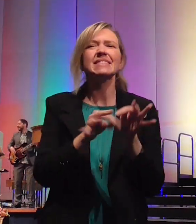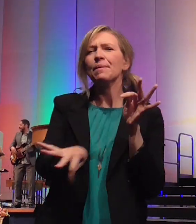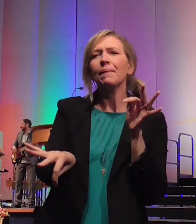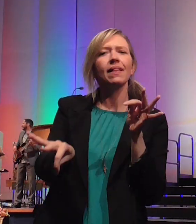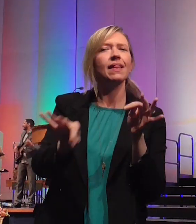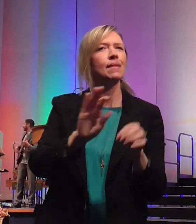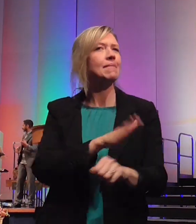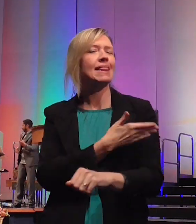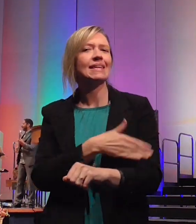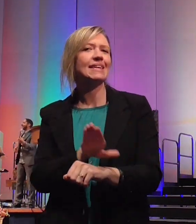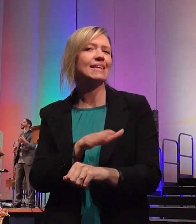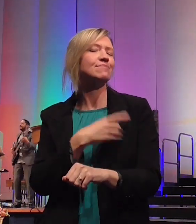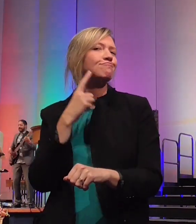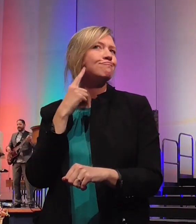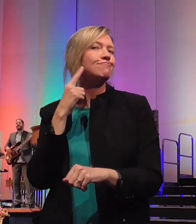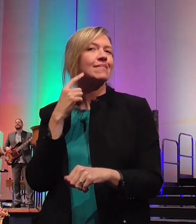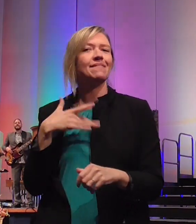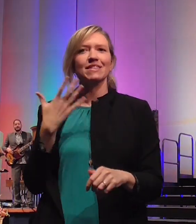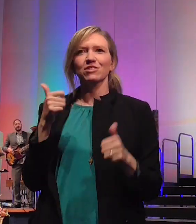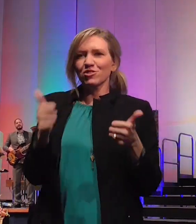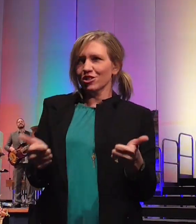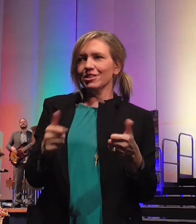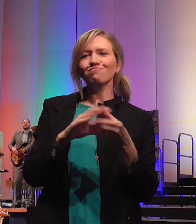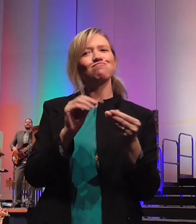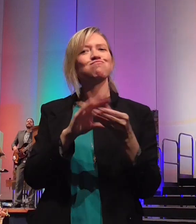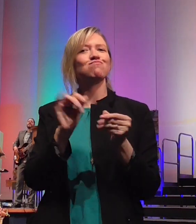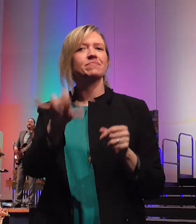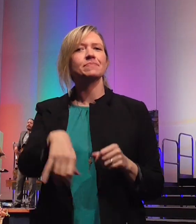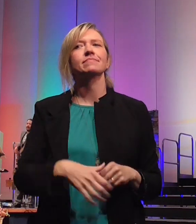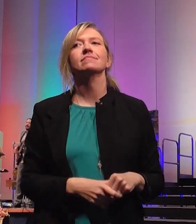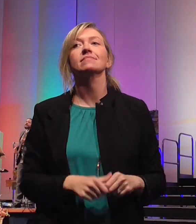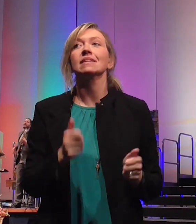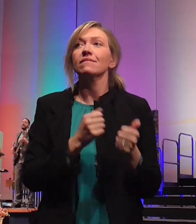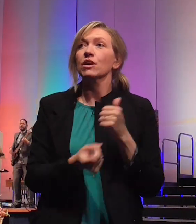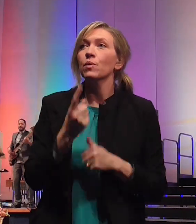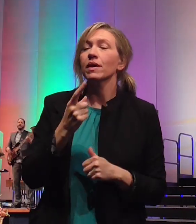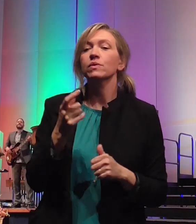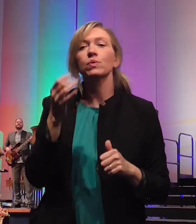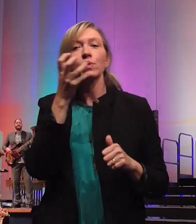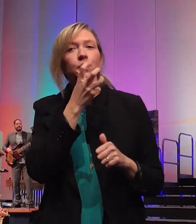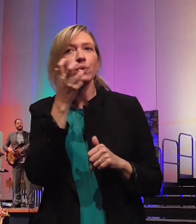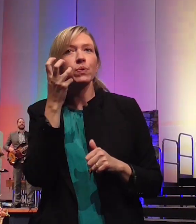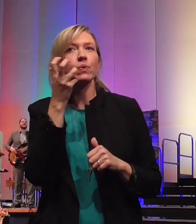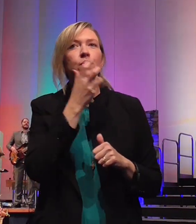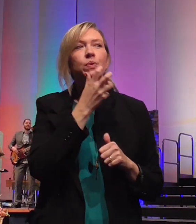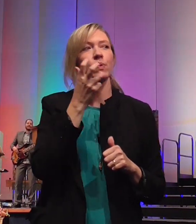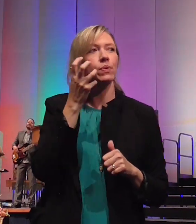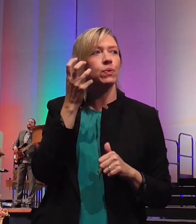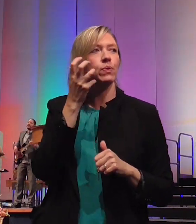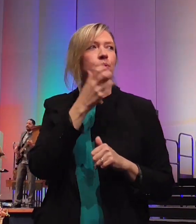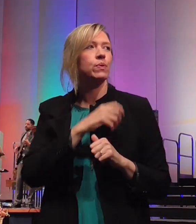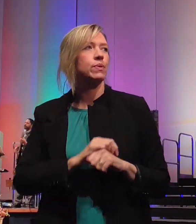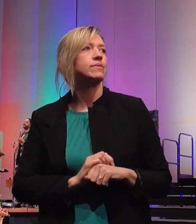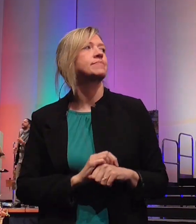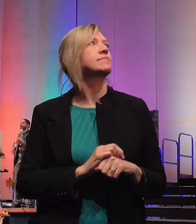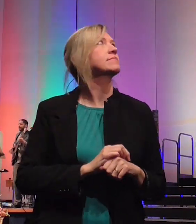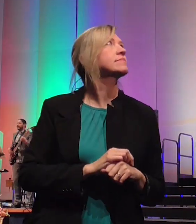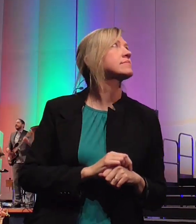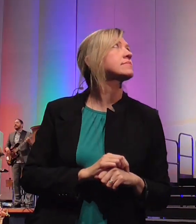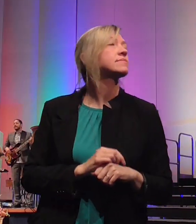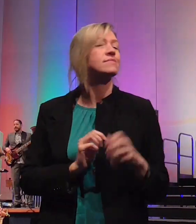ooh. It's just a simple melody. Feels so good to sing it. Everybody say, ooh, ooh,